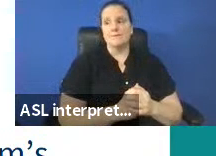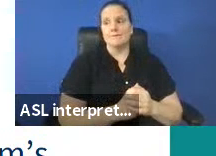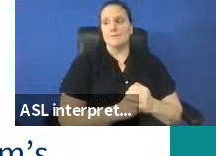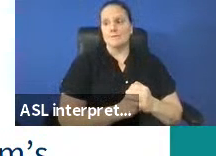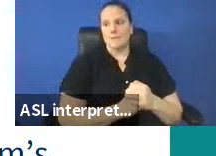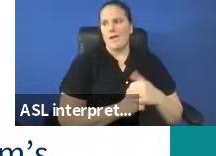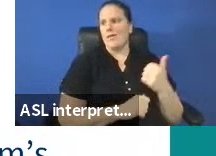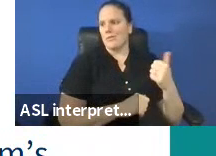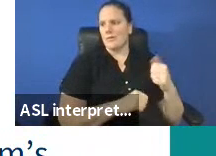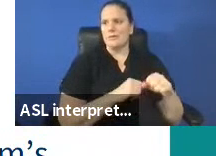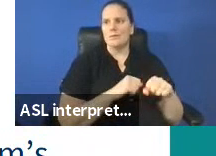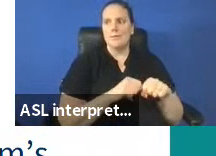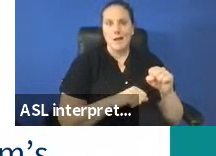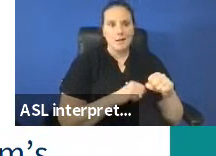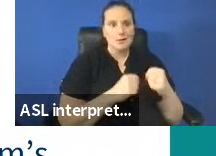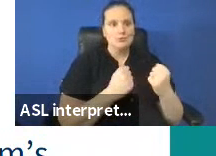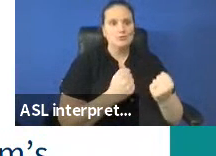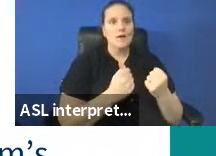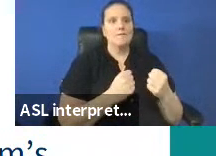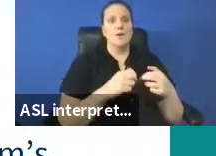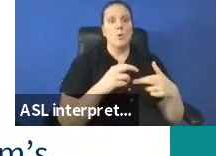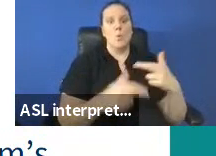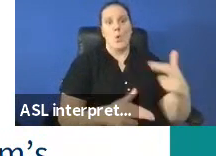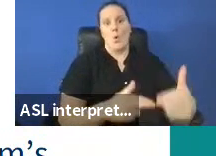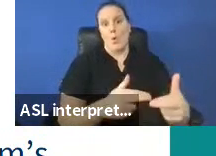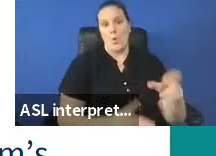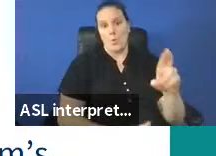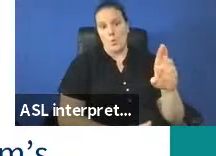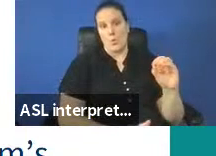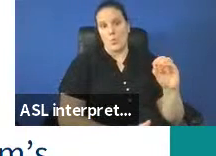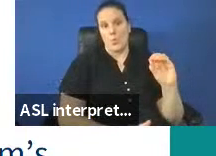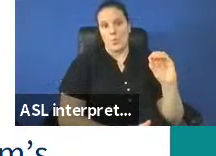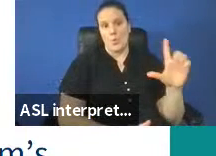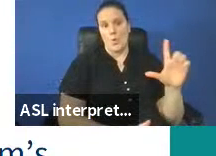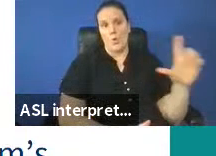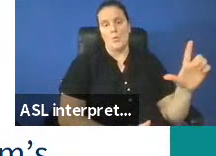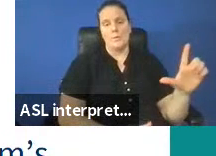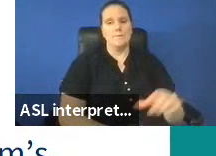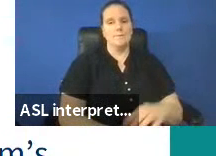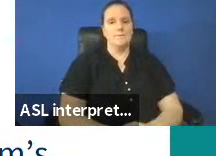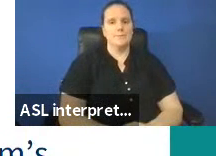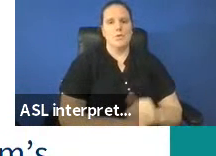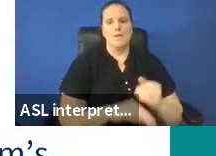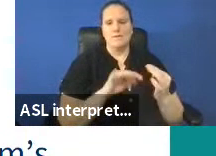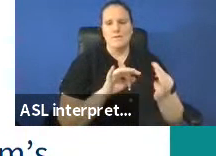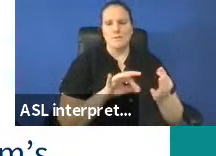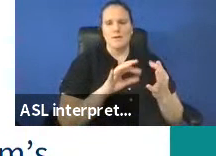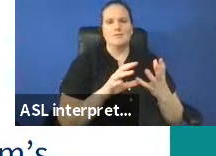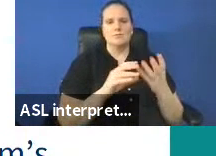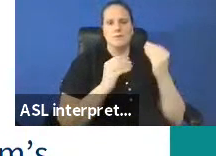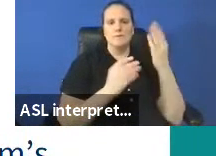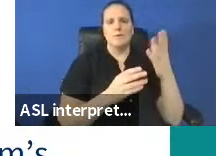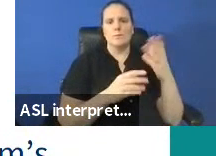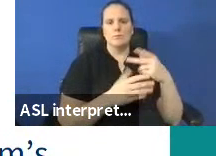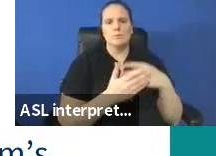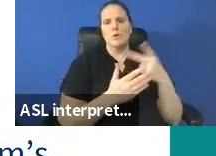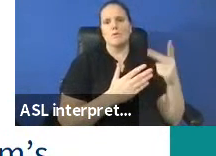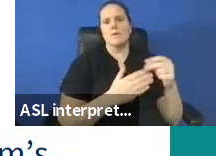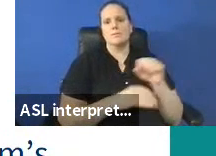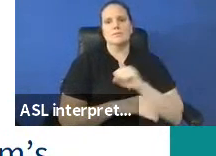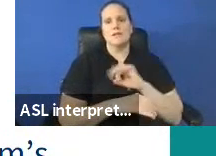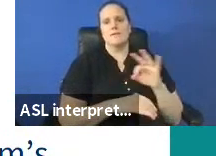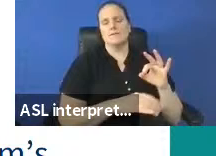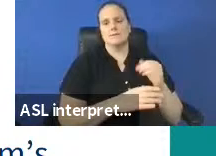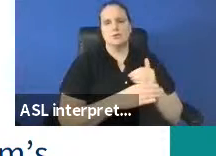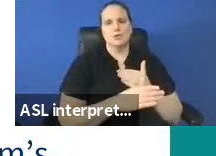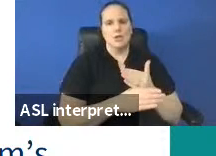modes such as biking, driving, and rolling. And your feedback will be used to inform program staff and shared input